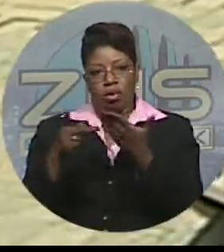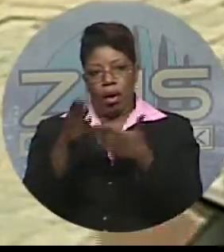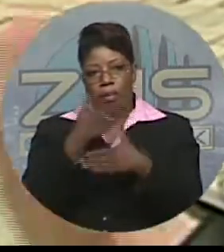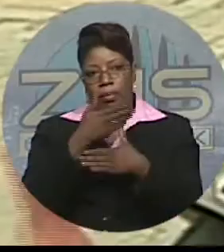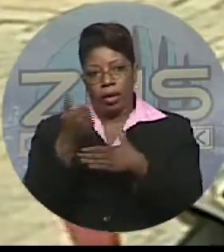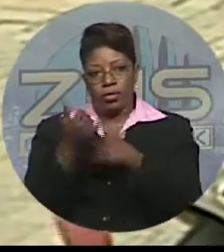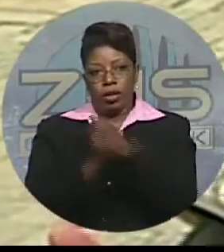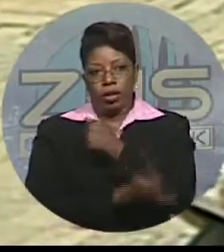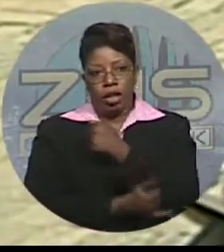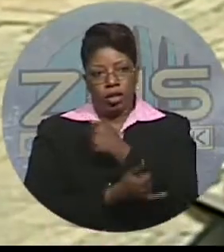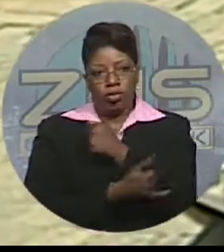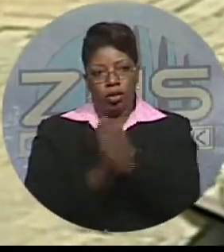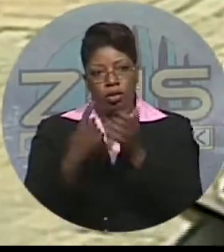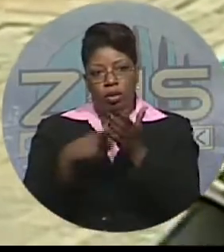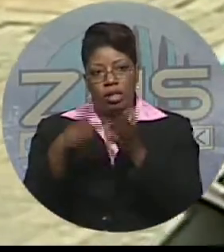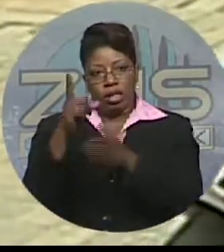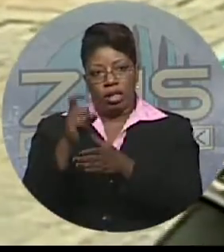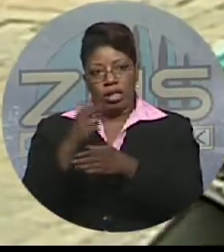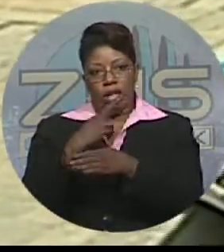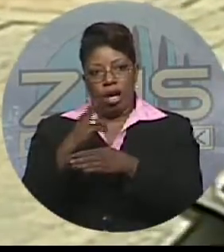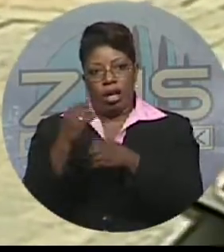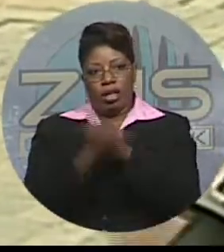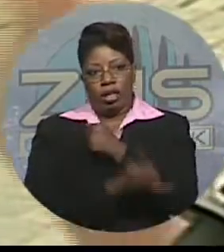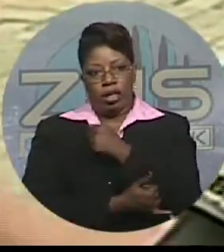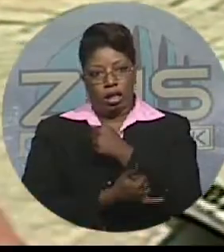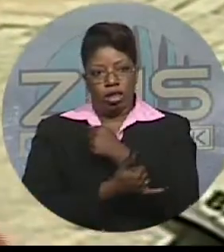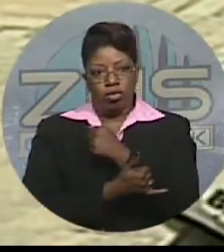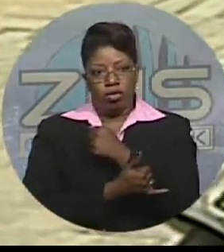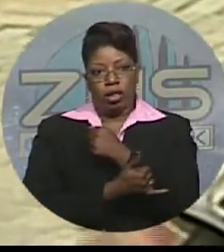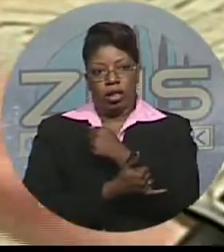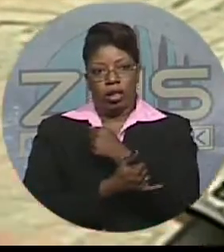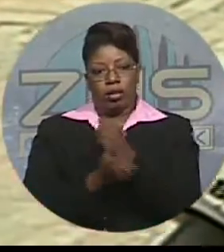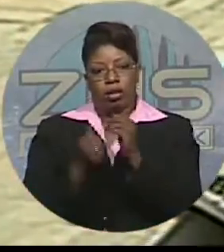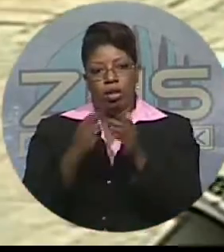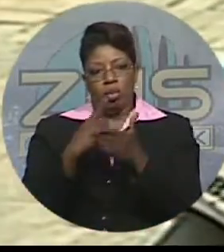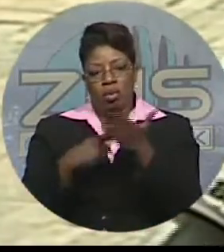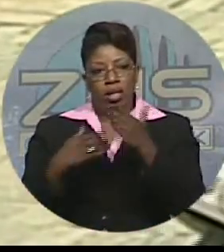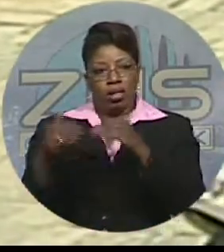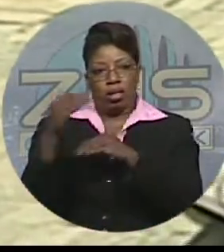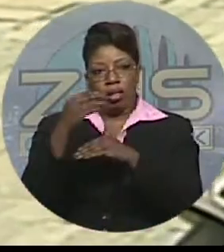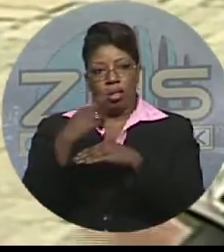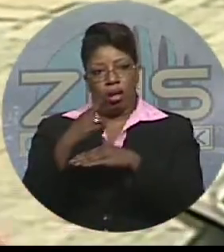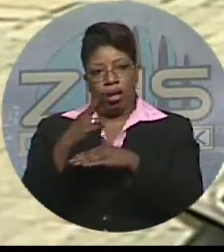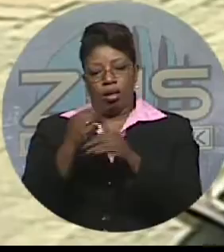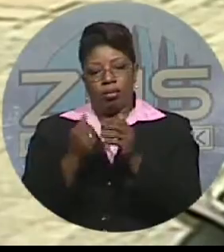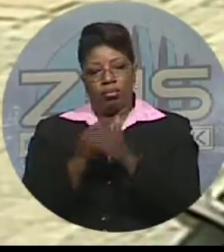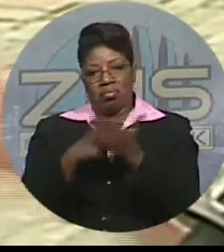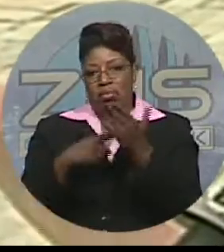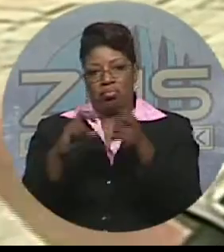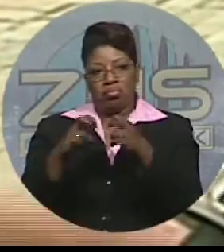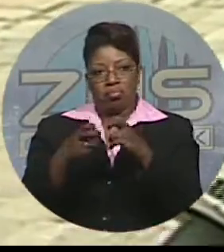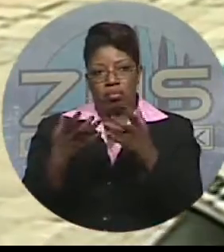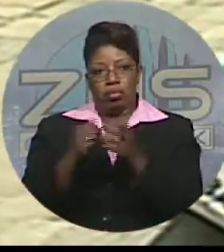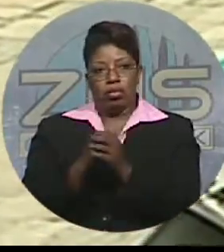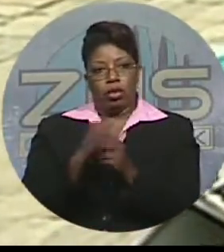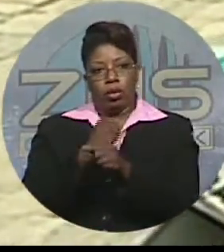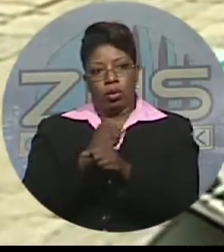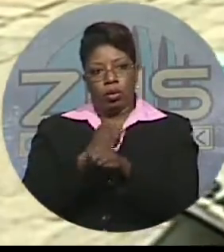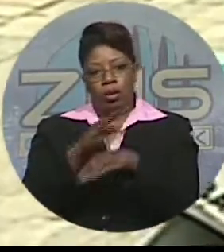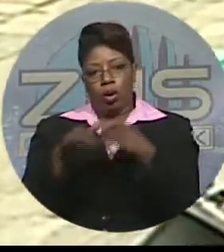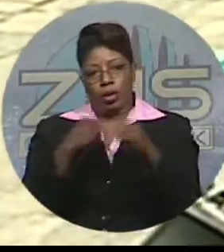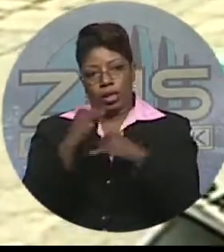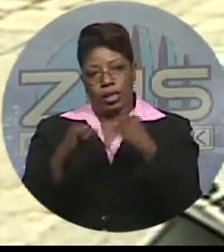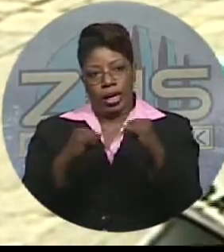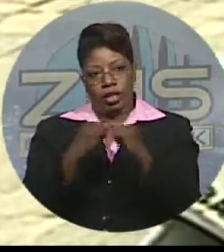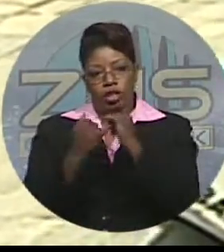suit a country, figure out what the needs are in a country, what they're sort of excelling at, what the obstacles are. We work in all the international